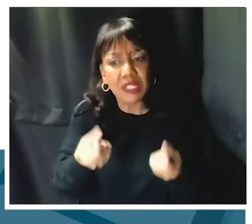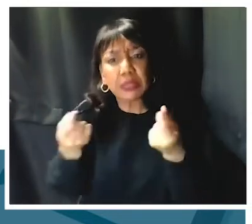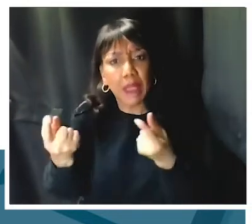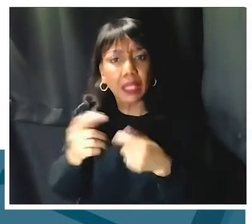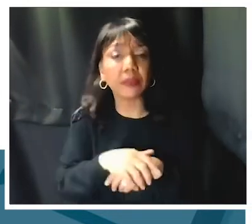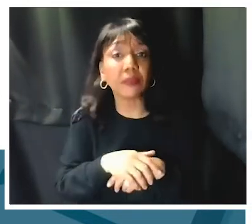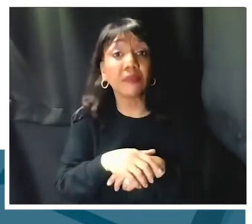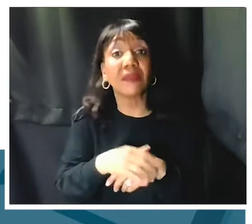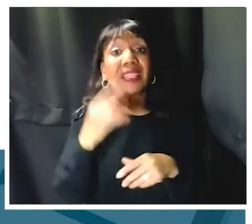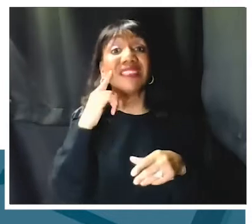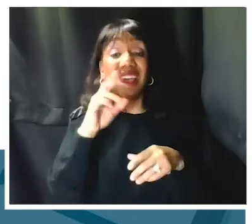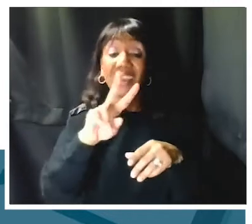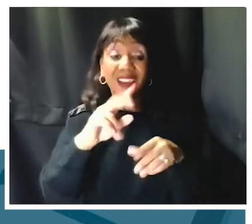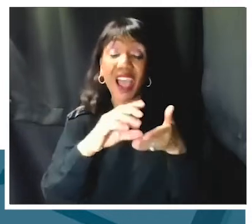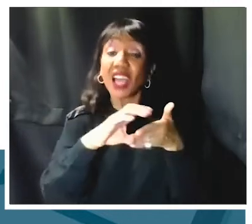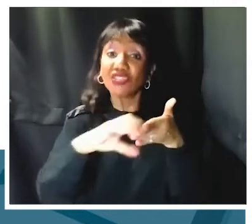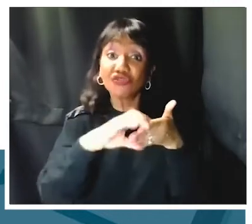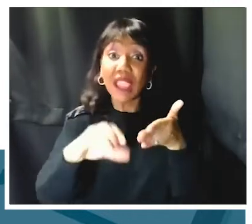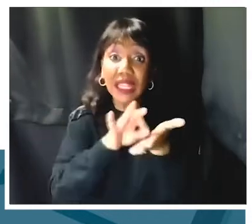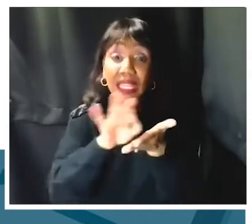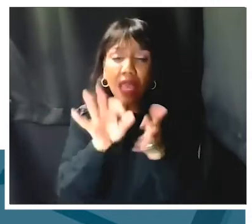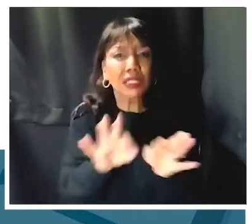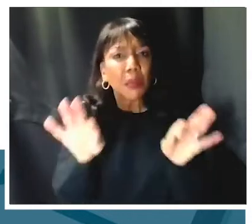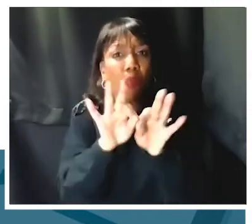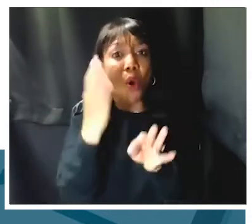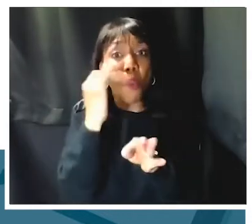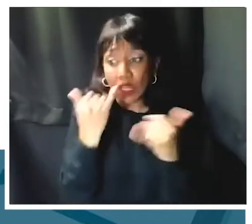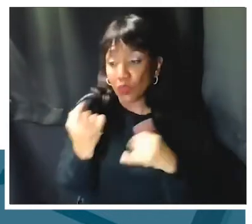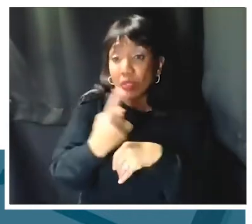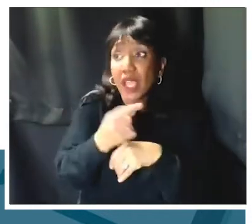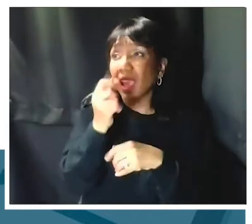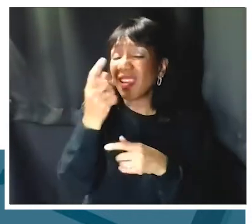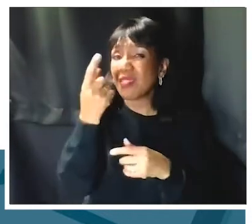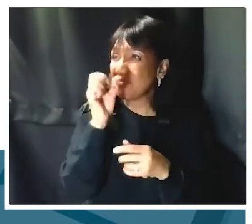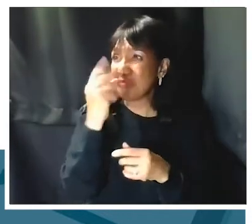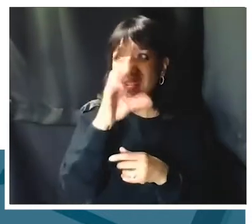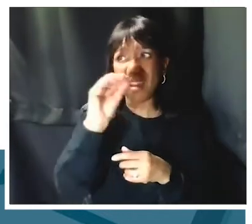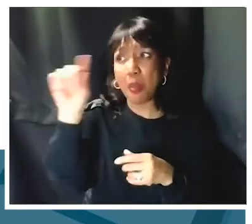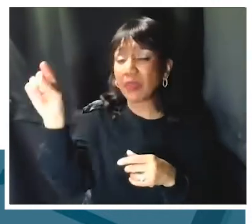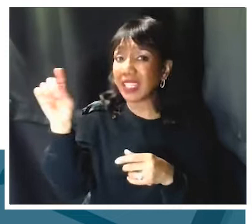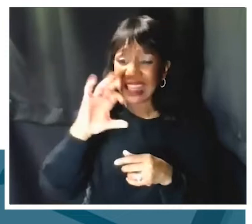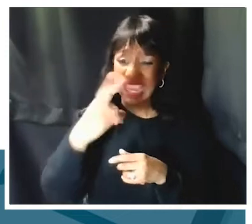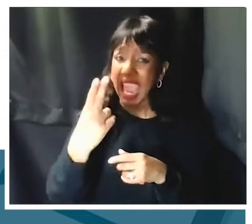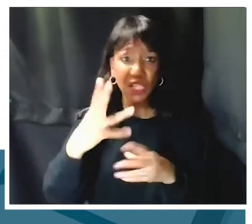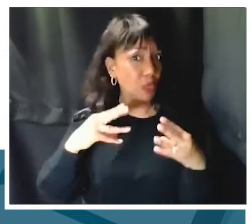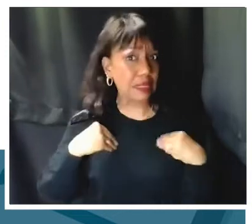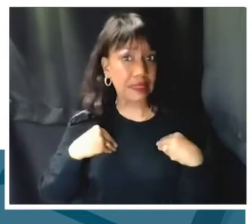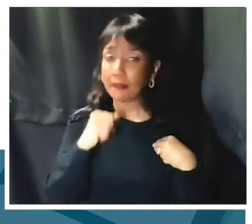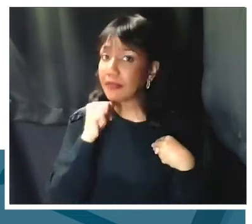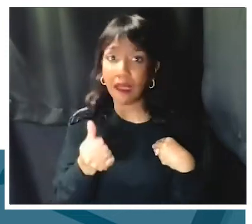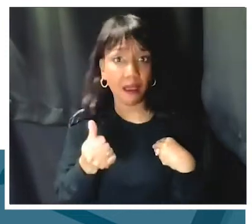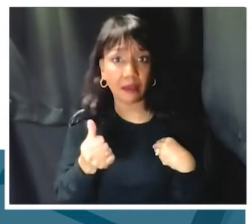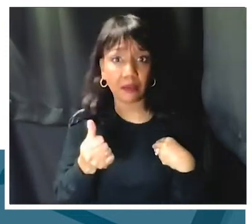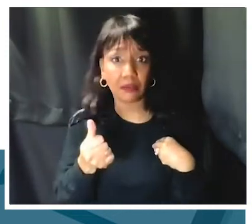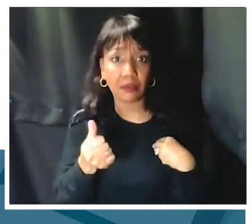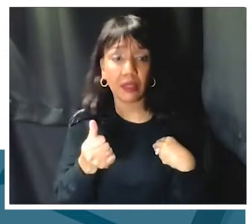have. Having a checking account is helpful because today, fewer and fewer companies accept cash as a form